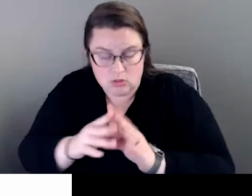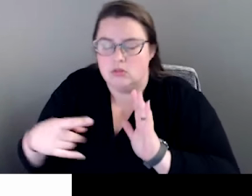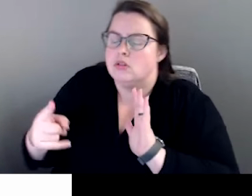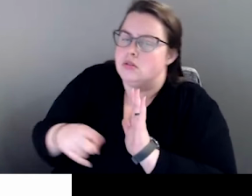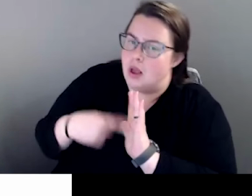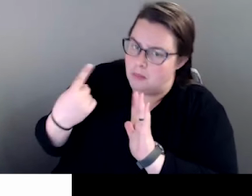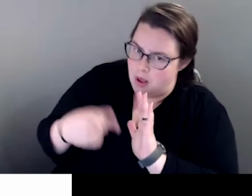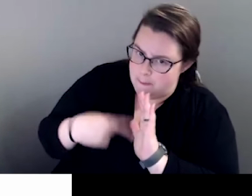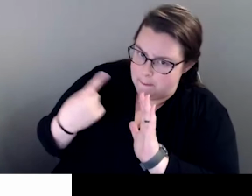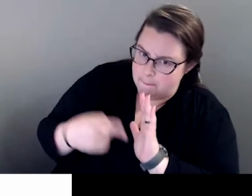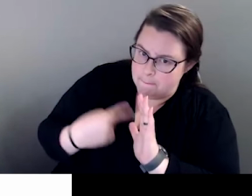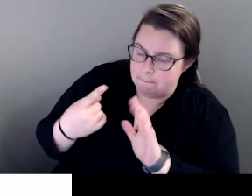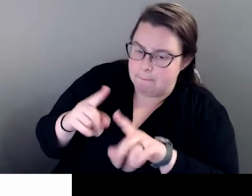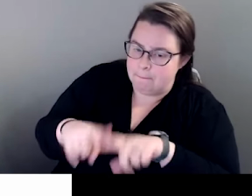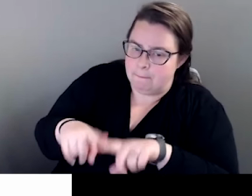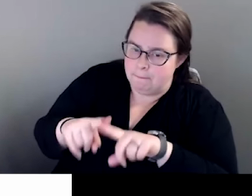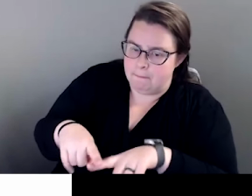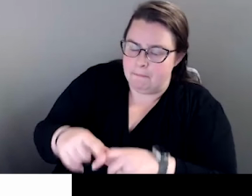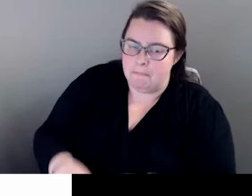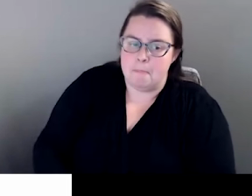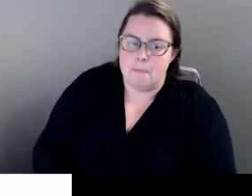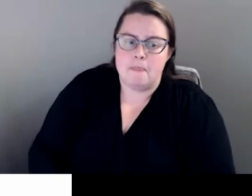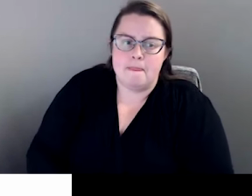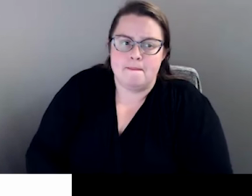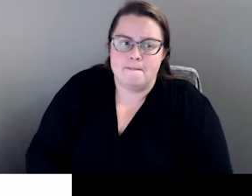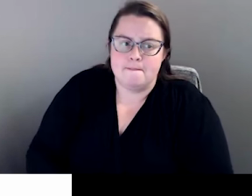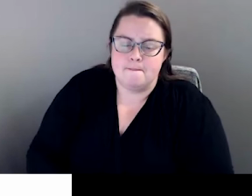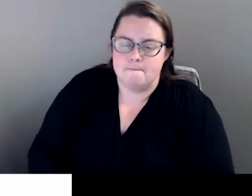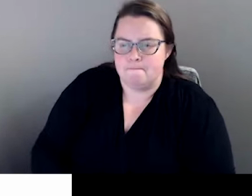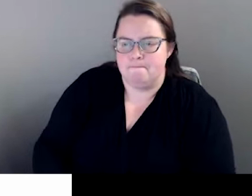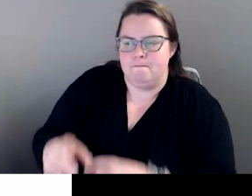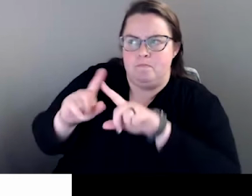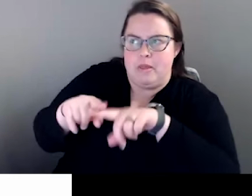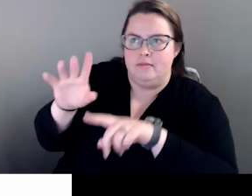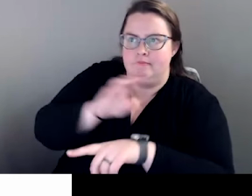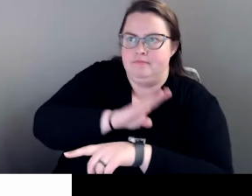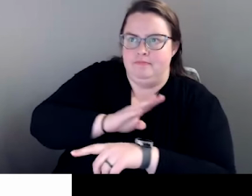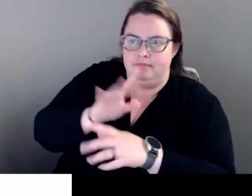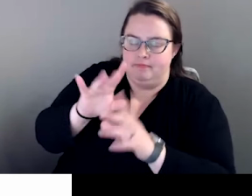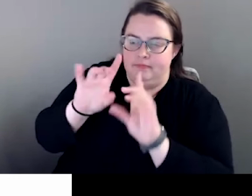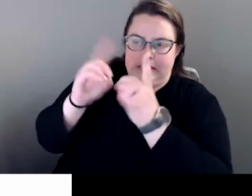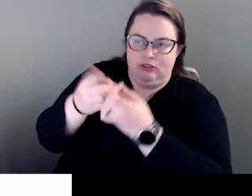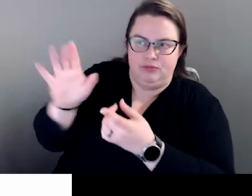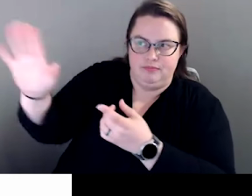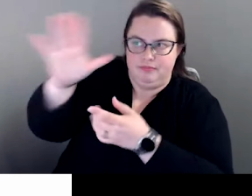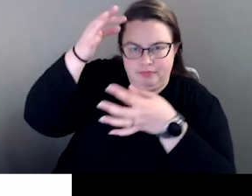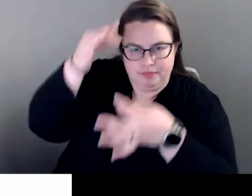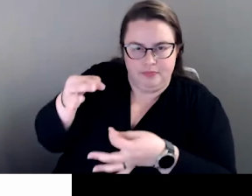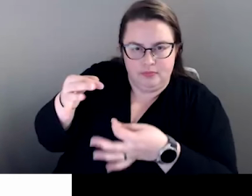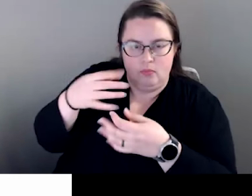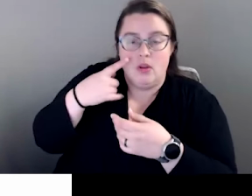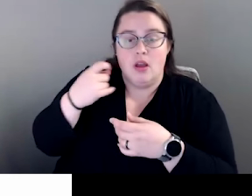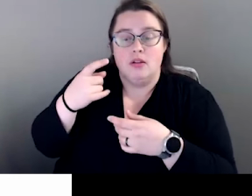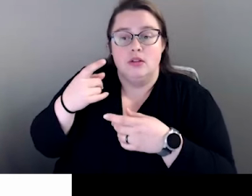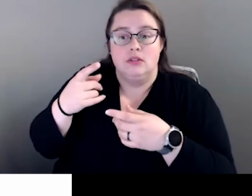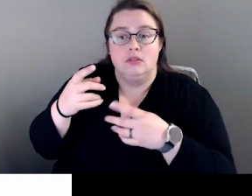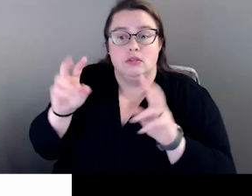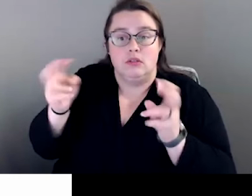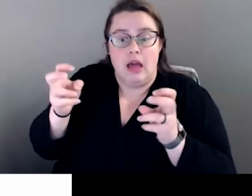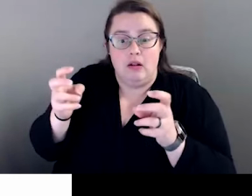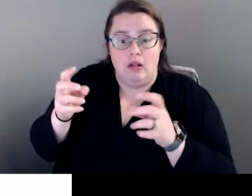have been, it's up to the district. We're trying to, with Title IX being so big and so